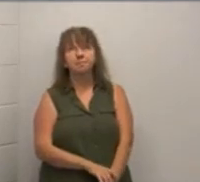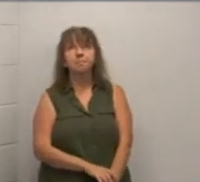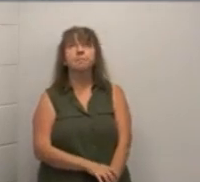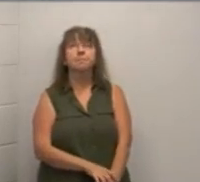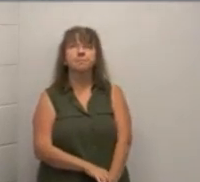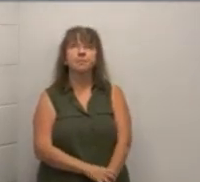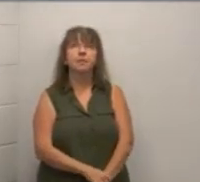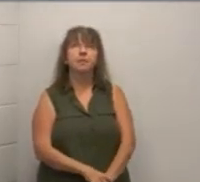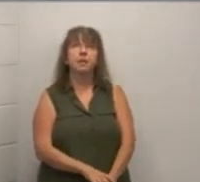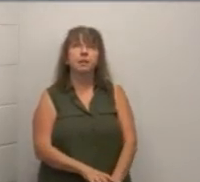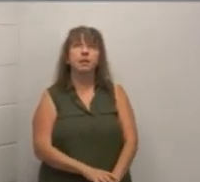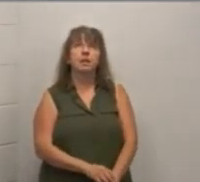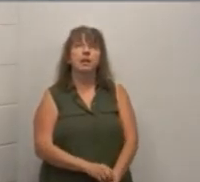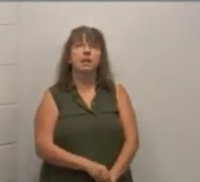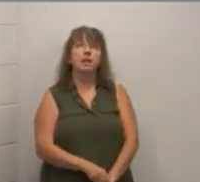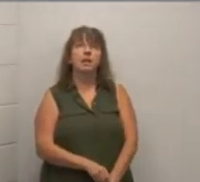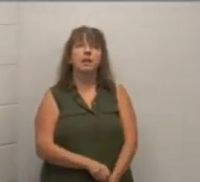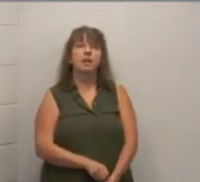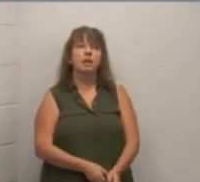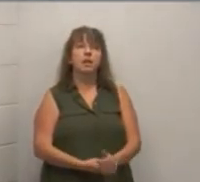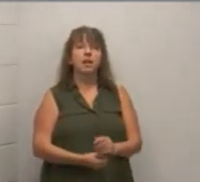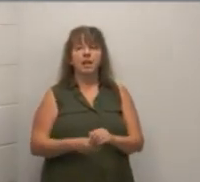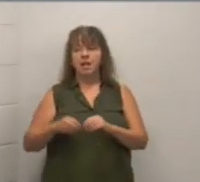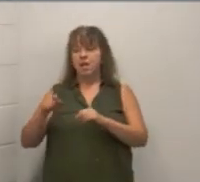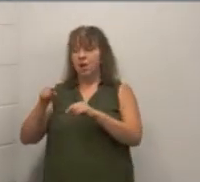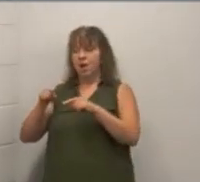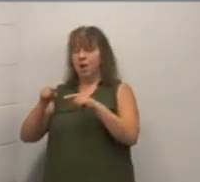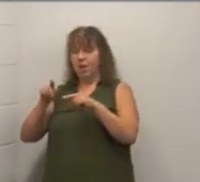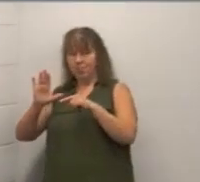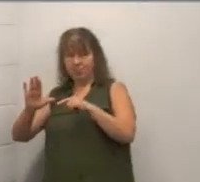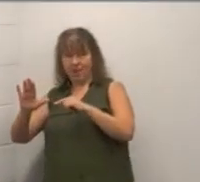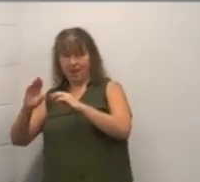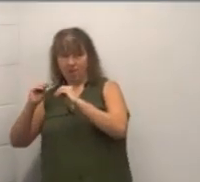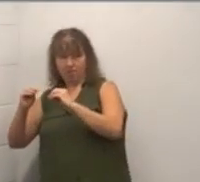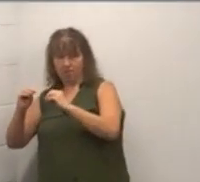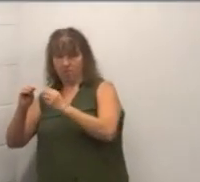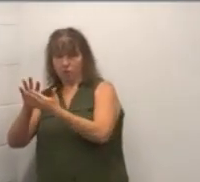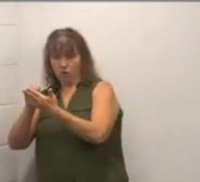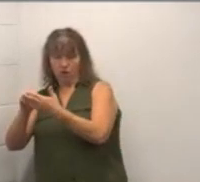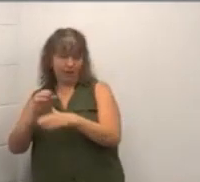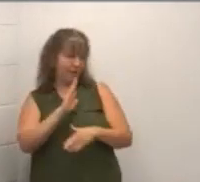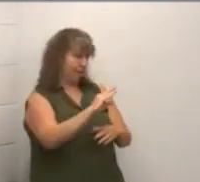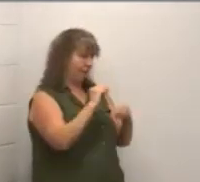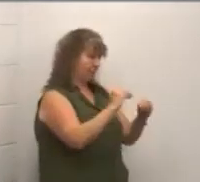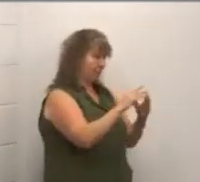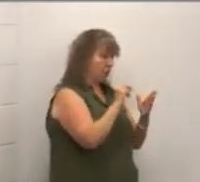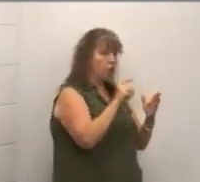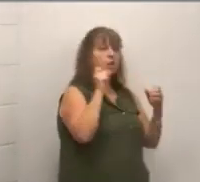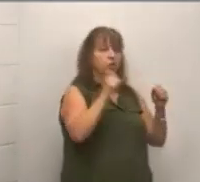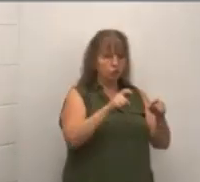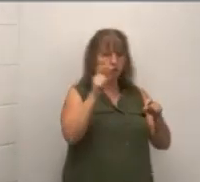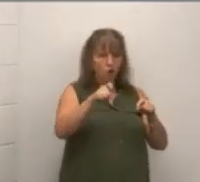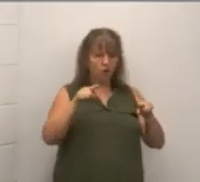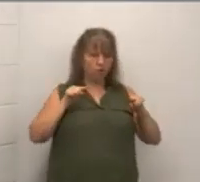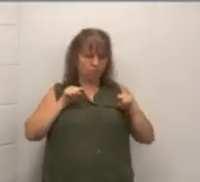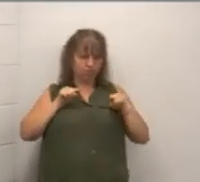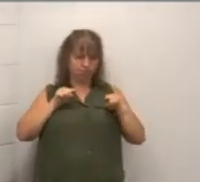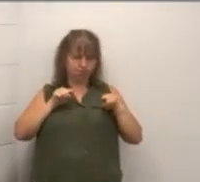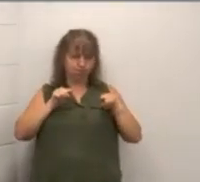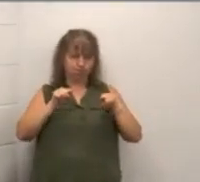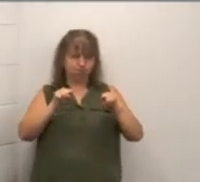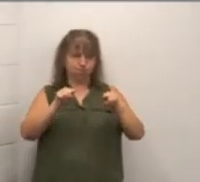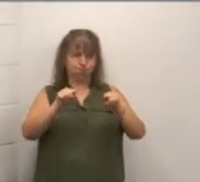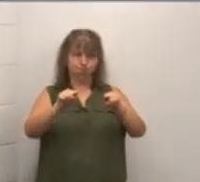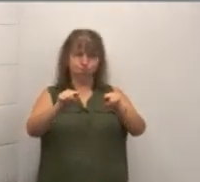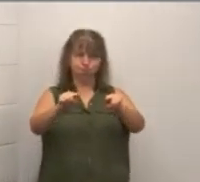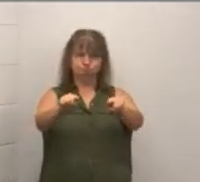The pacing of courses should be very similar. The concern more with remote